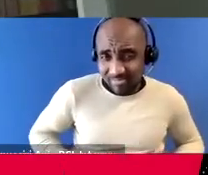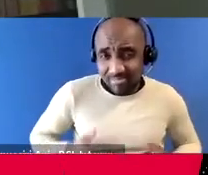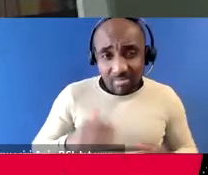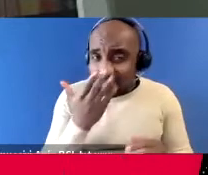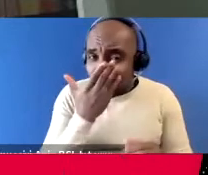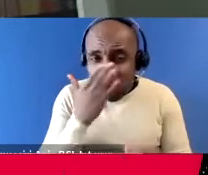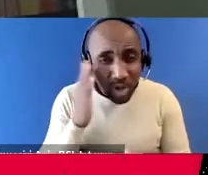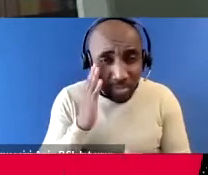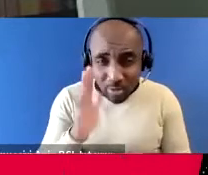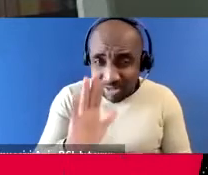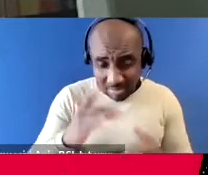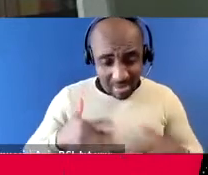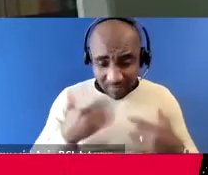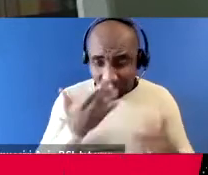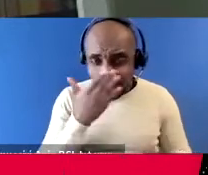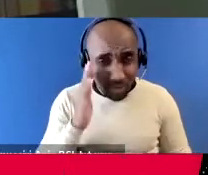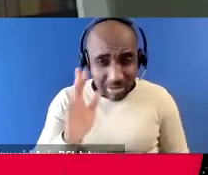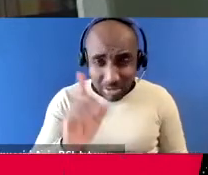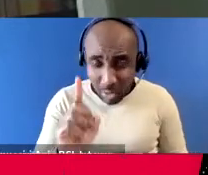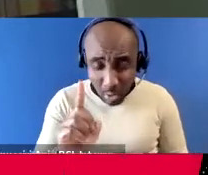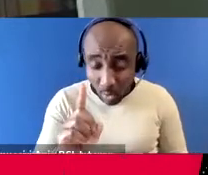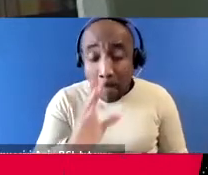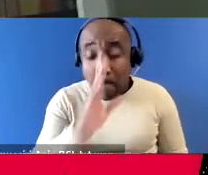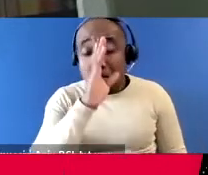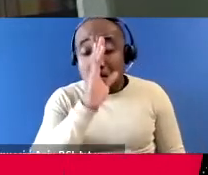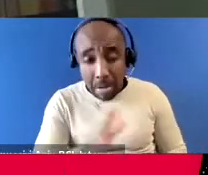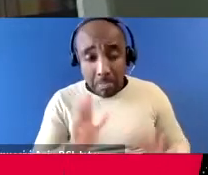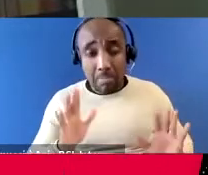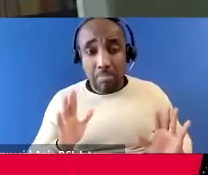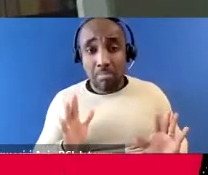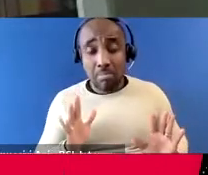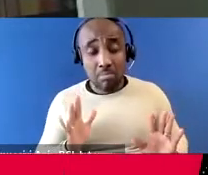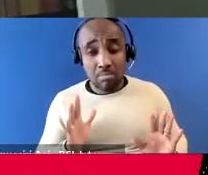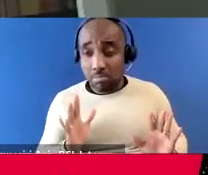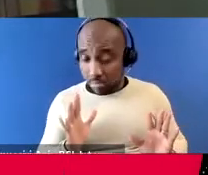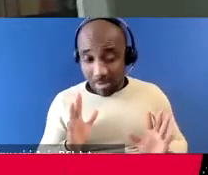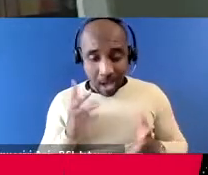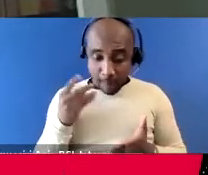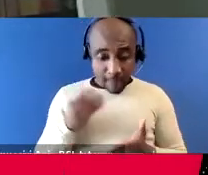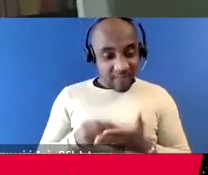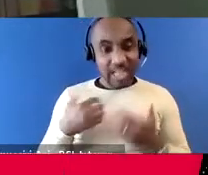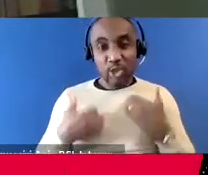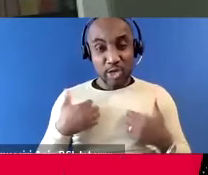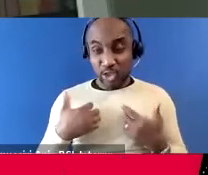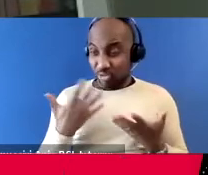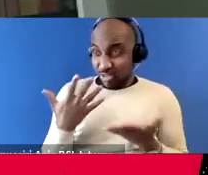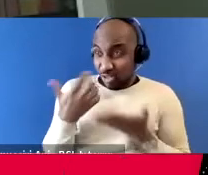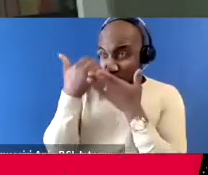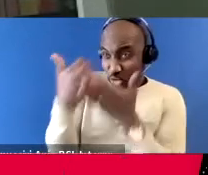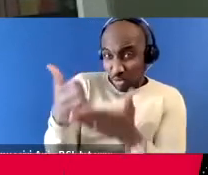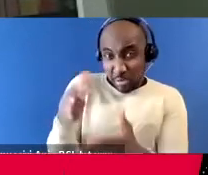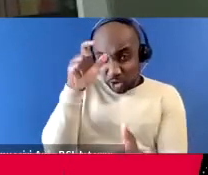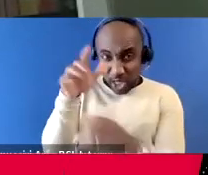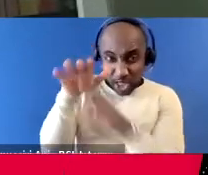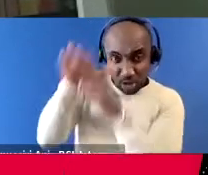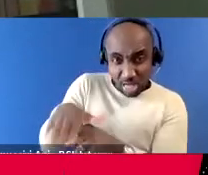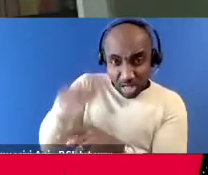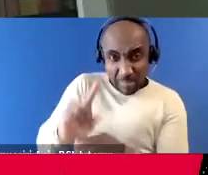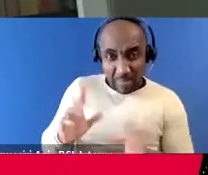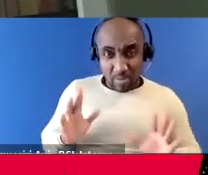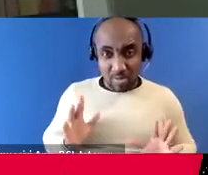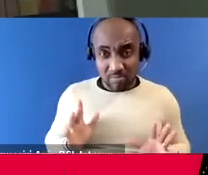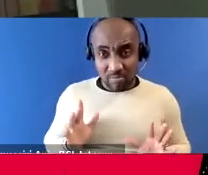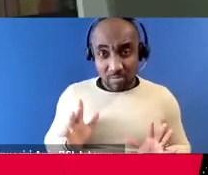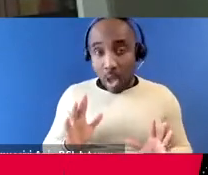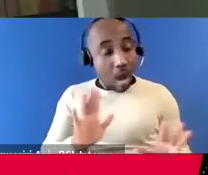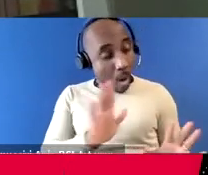hypocrisy, even as far as I'm concerned. This is outright saying this is where our financial interest lies. War serves